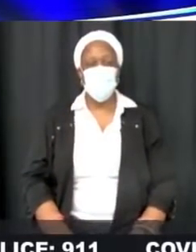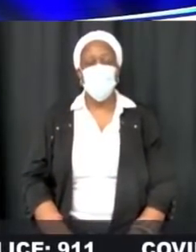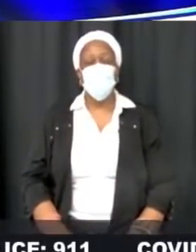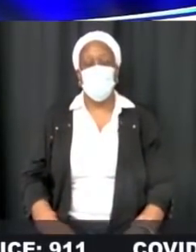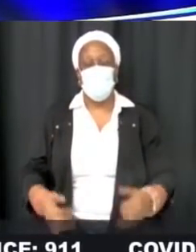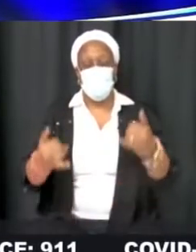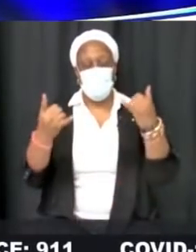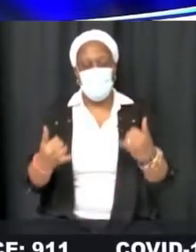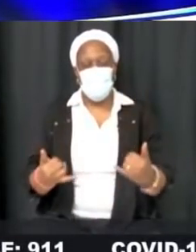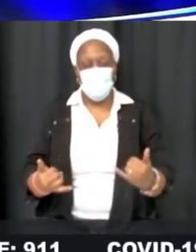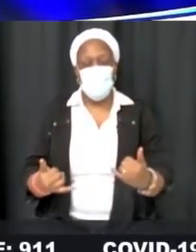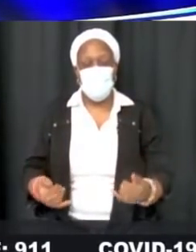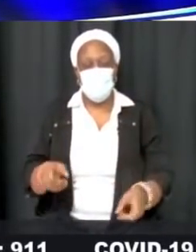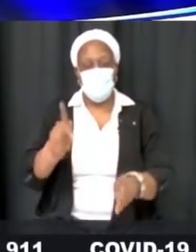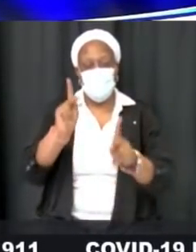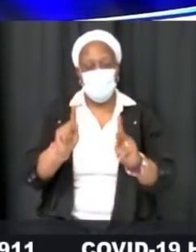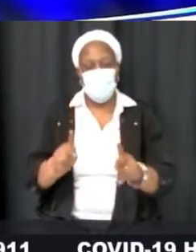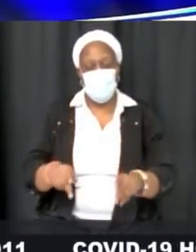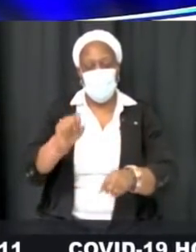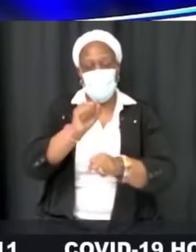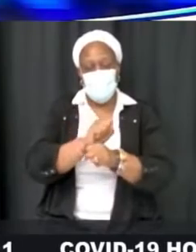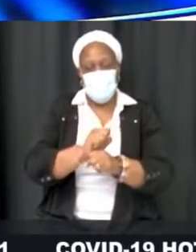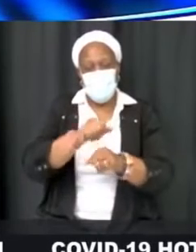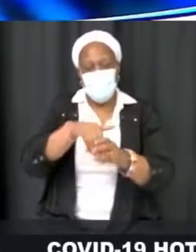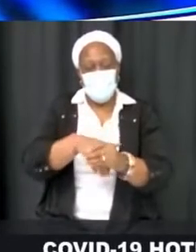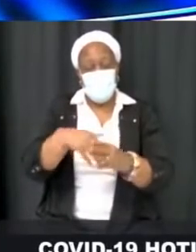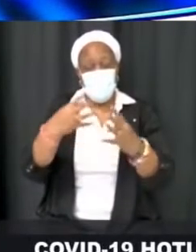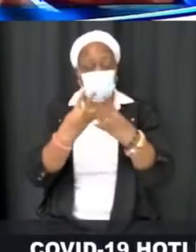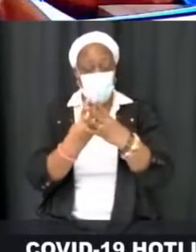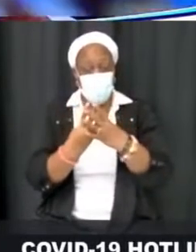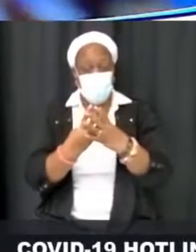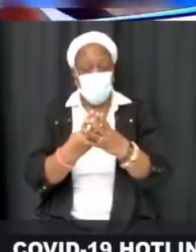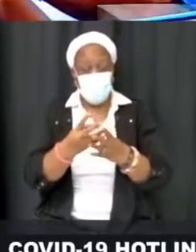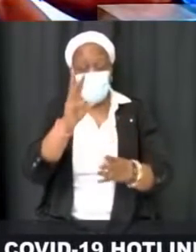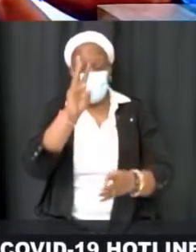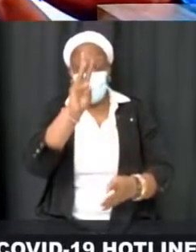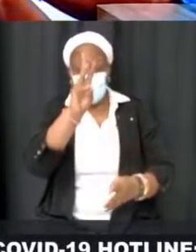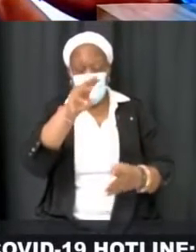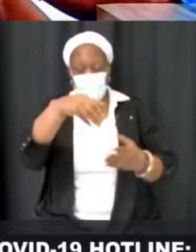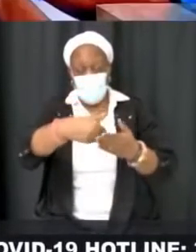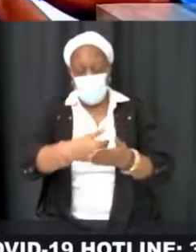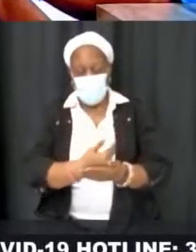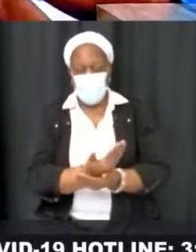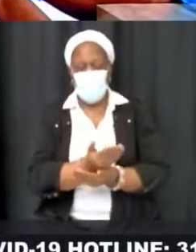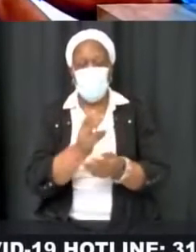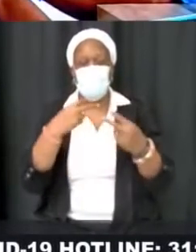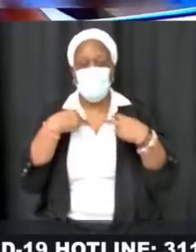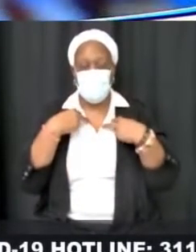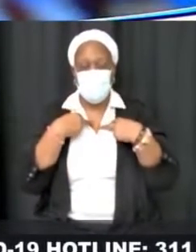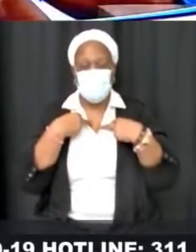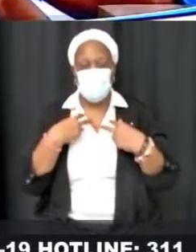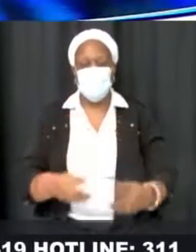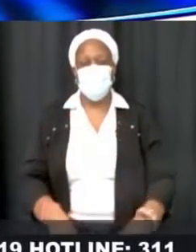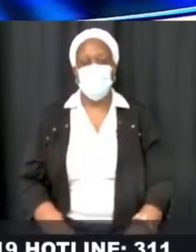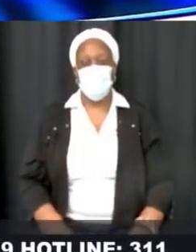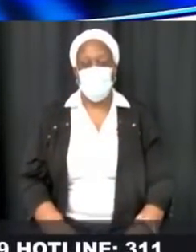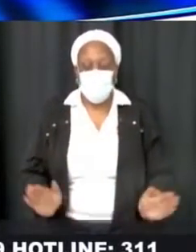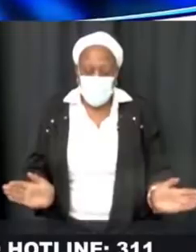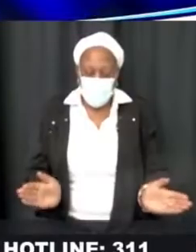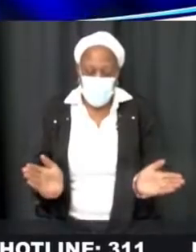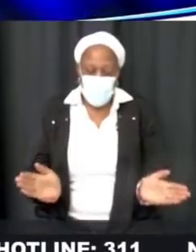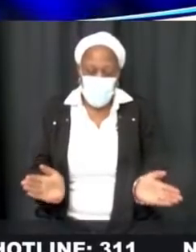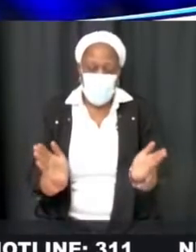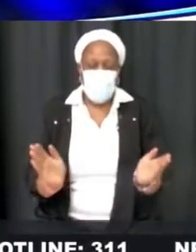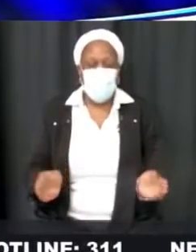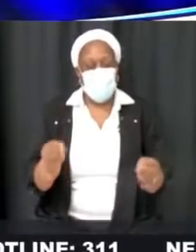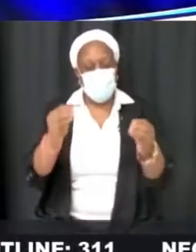6 active cases at this moment, and we continue to encourage staff to be vaccinated. As I said,